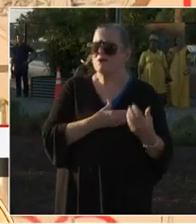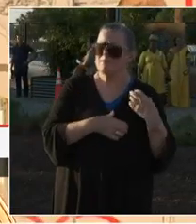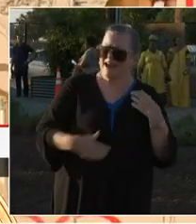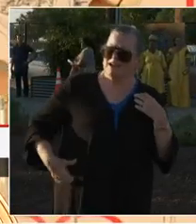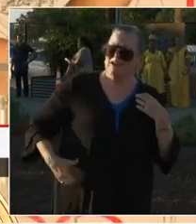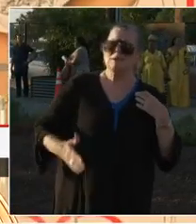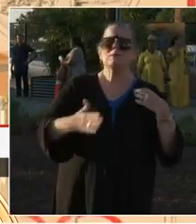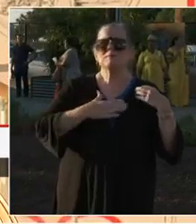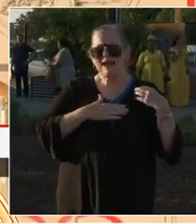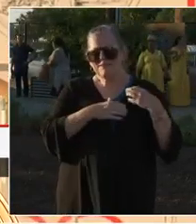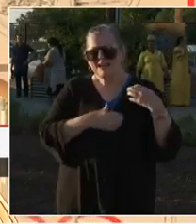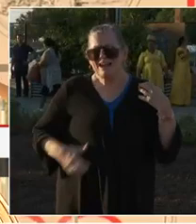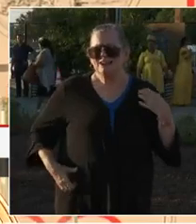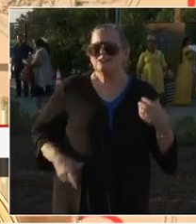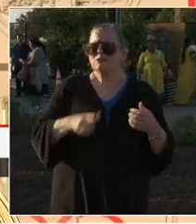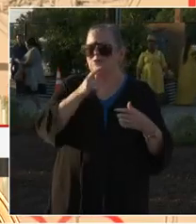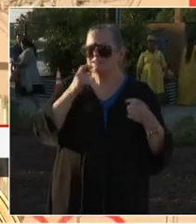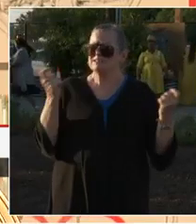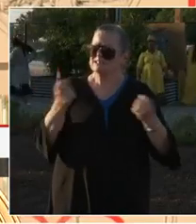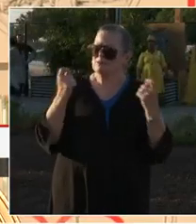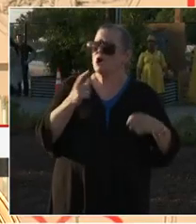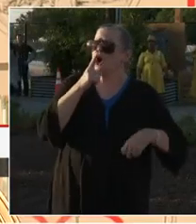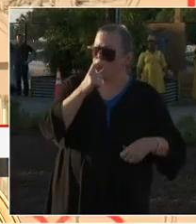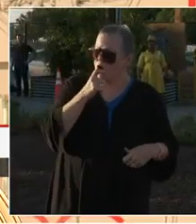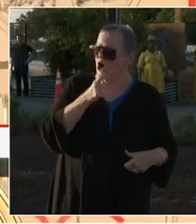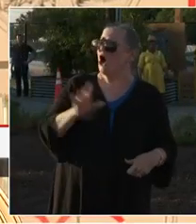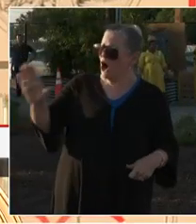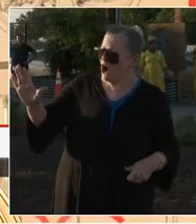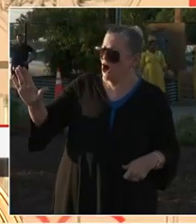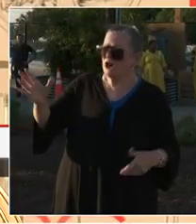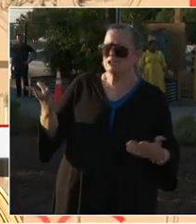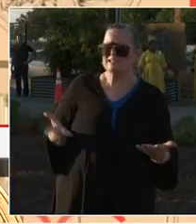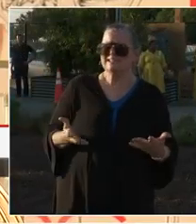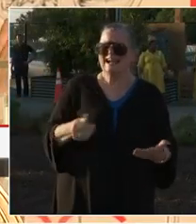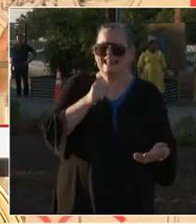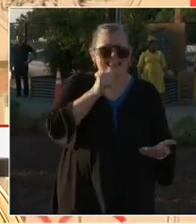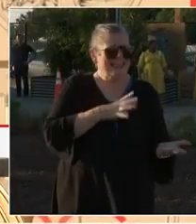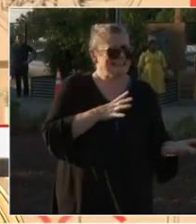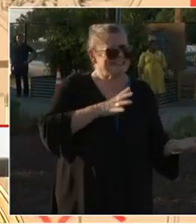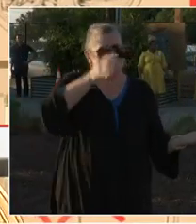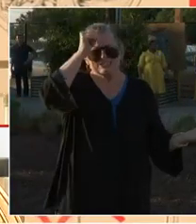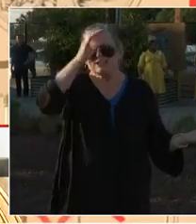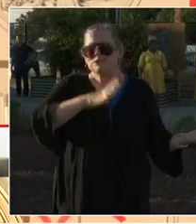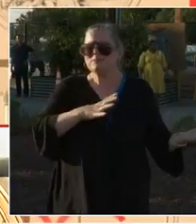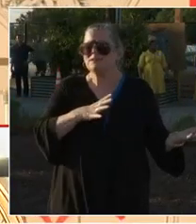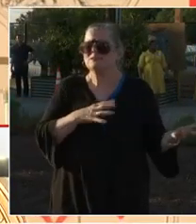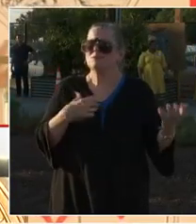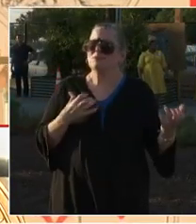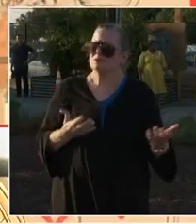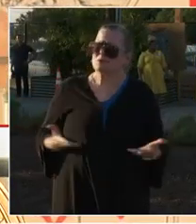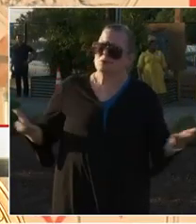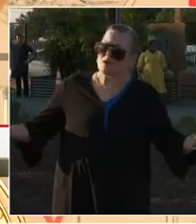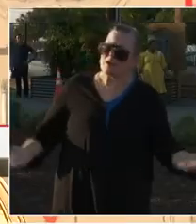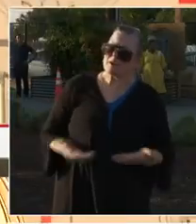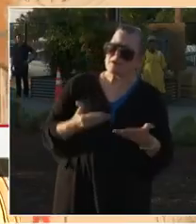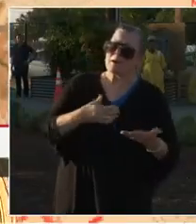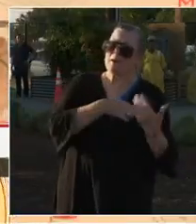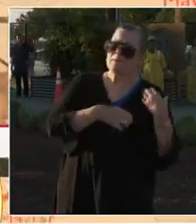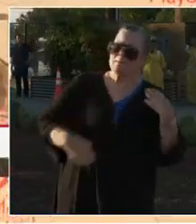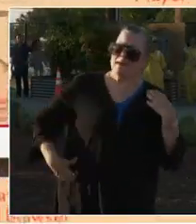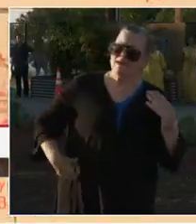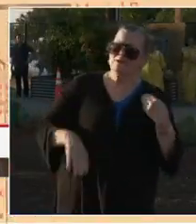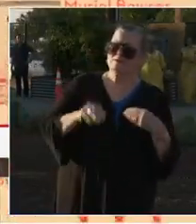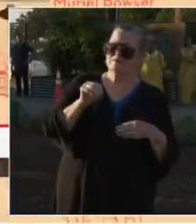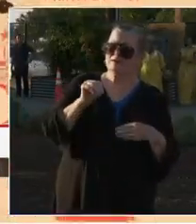and we celebrate her. Our ladies and gentlemen, I want to welcome my mayor, Mayor Muriel